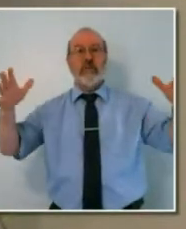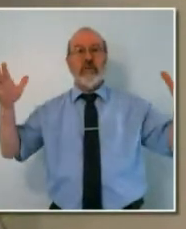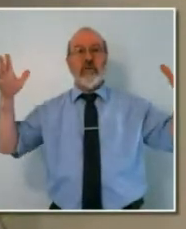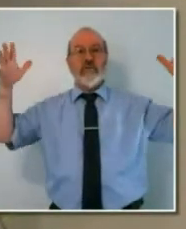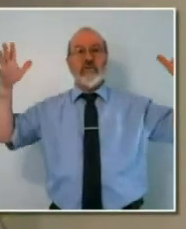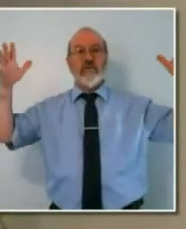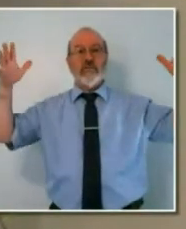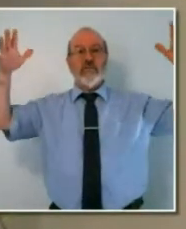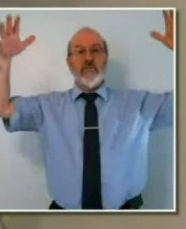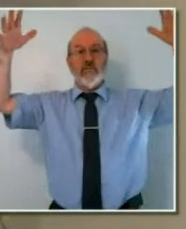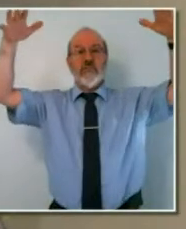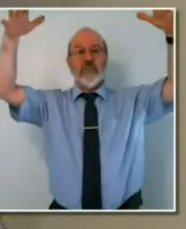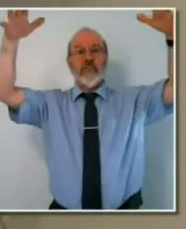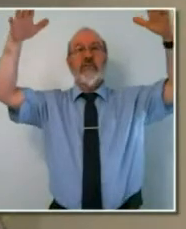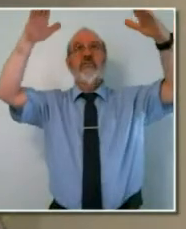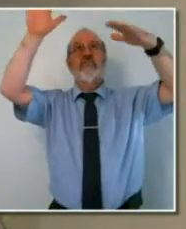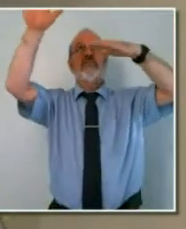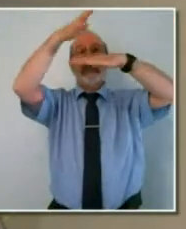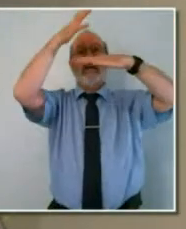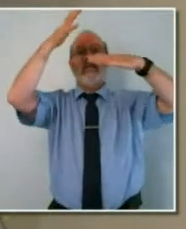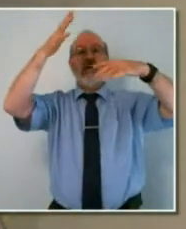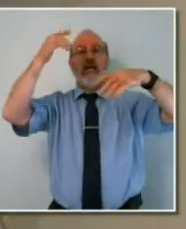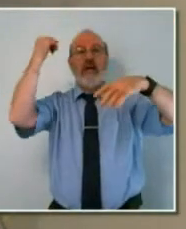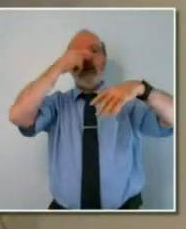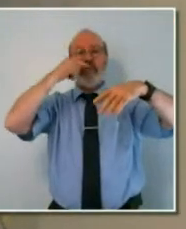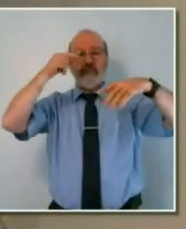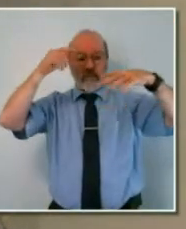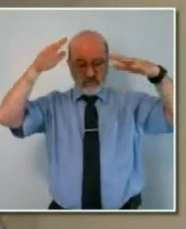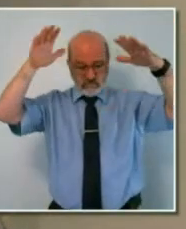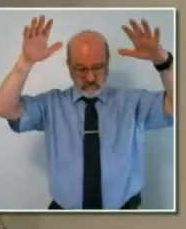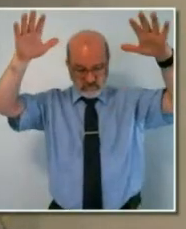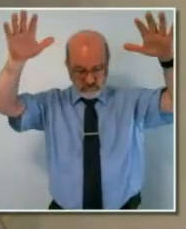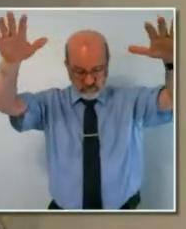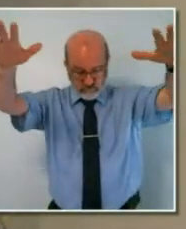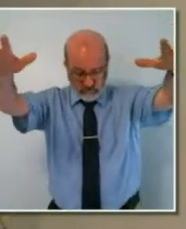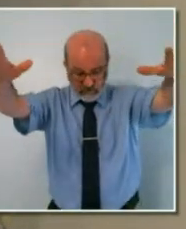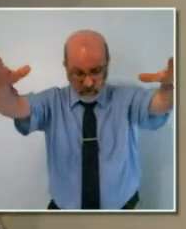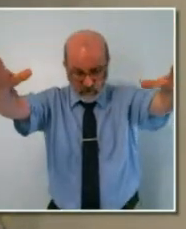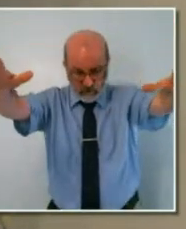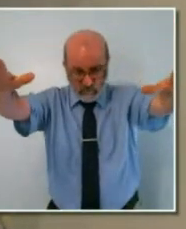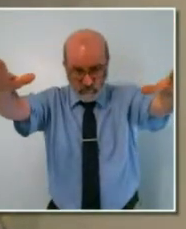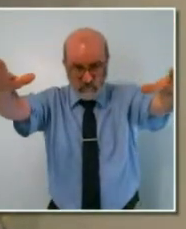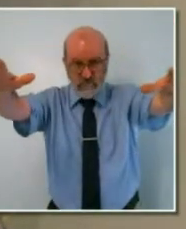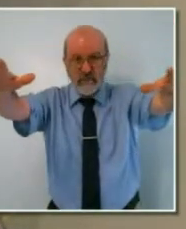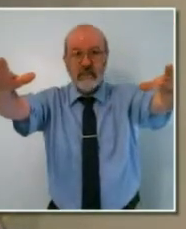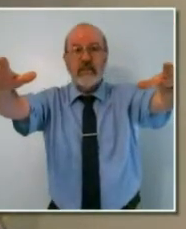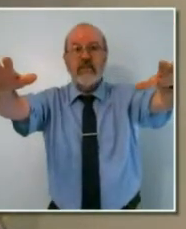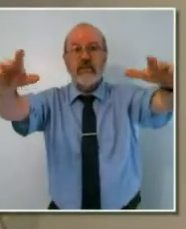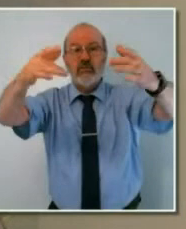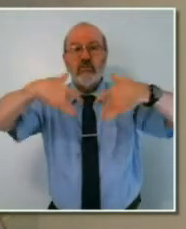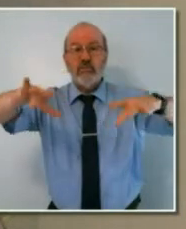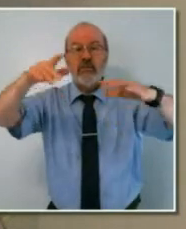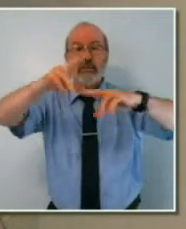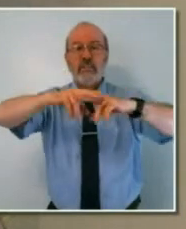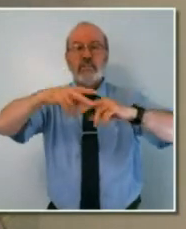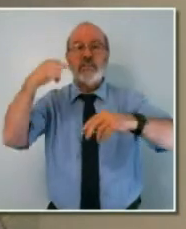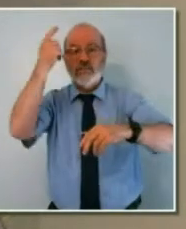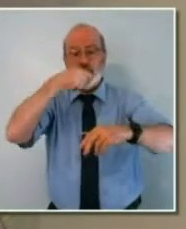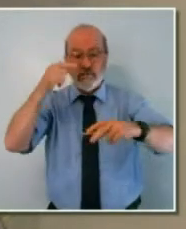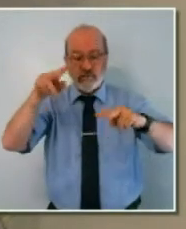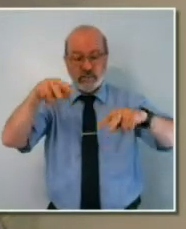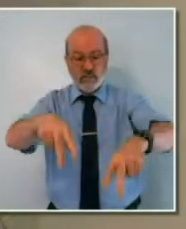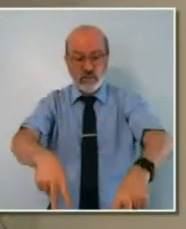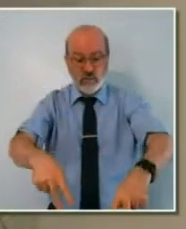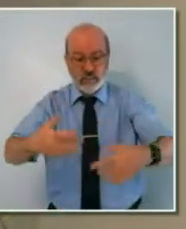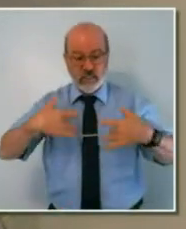toward the heaven. And my face is toward the mercy seat, so I bend over like this toward the mercy seat. So my face looking on the mercy